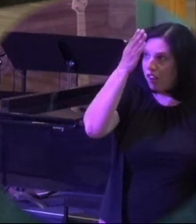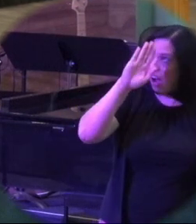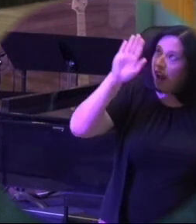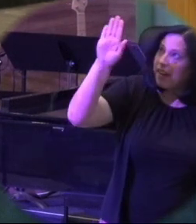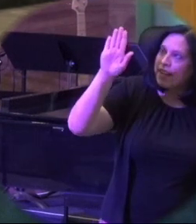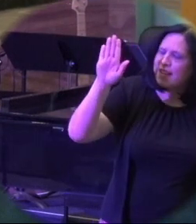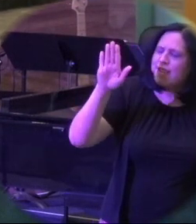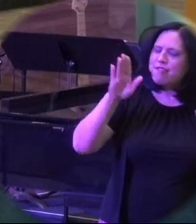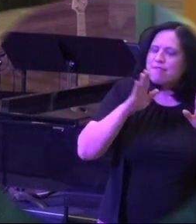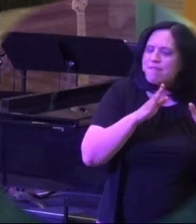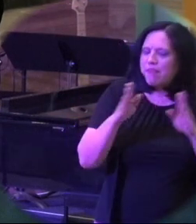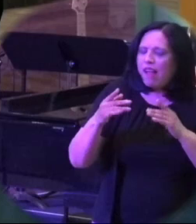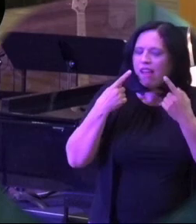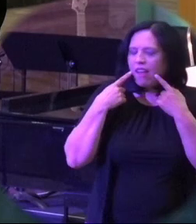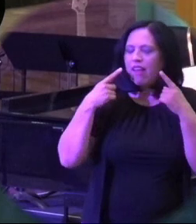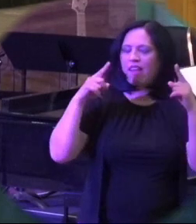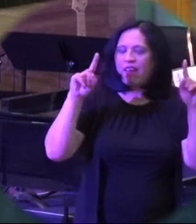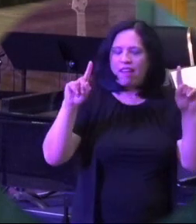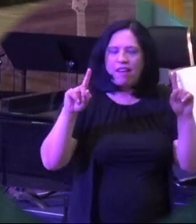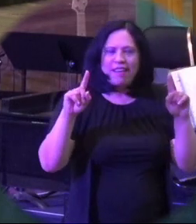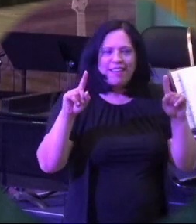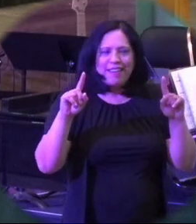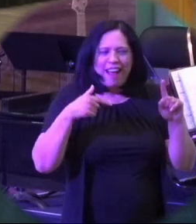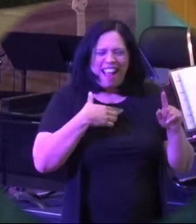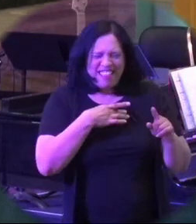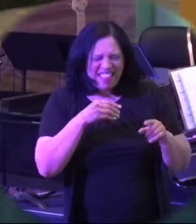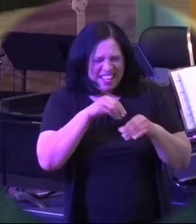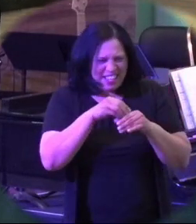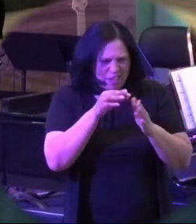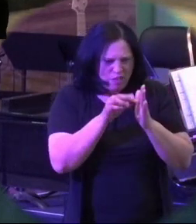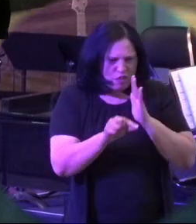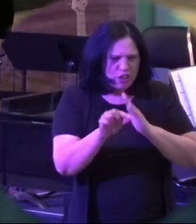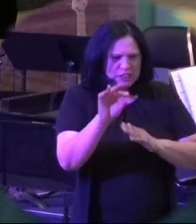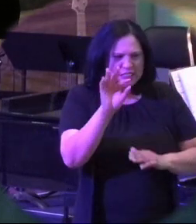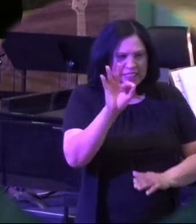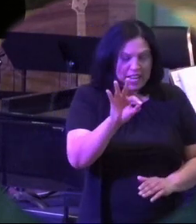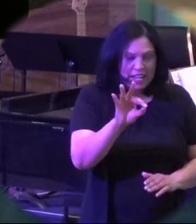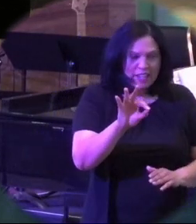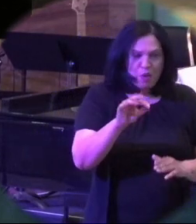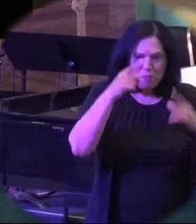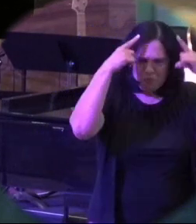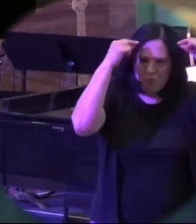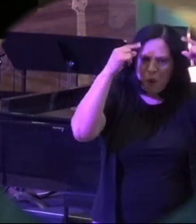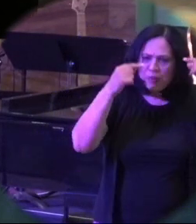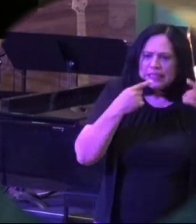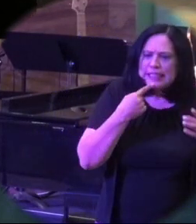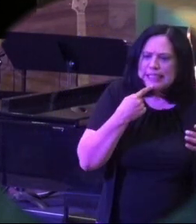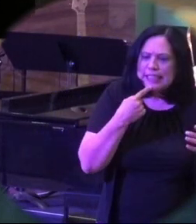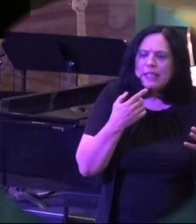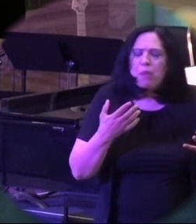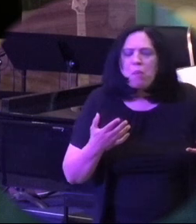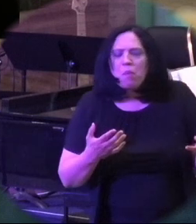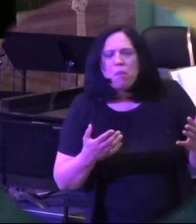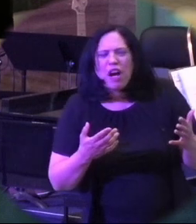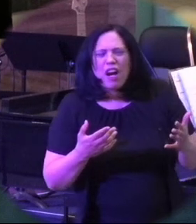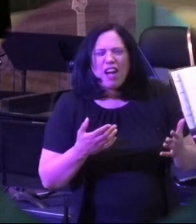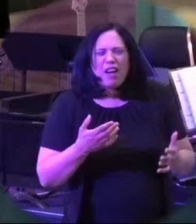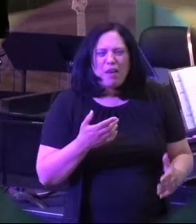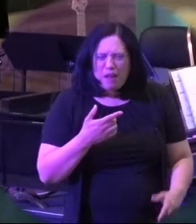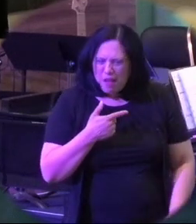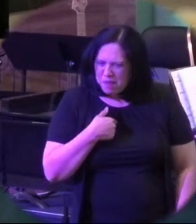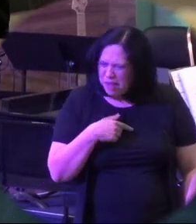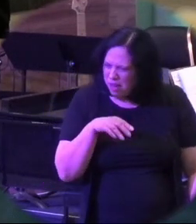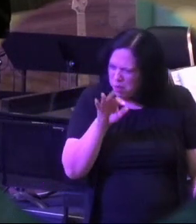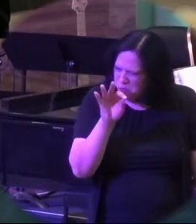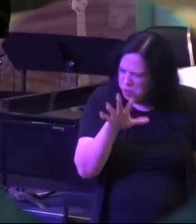worked. And I like the way in verse 9 when Moses repeats it, he says, from there the Lord, it's like he's saying, by the way, did I mention that